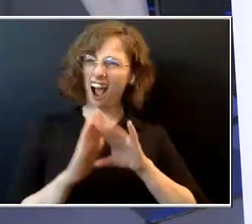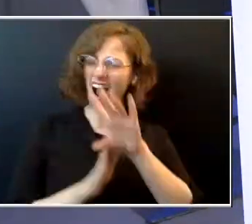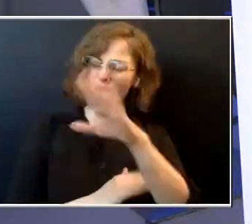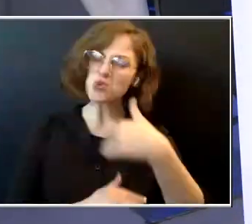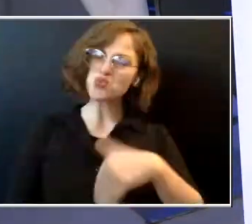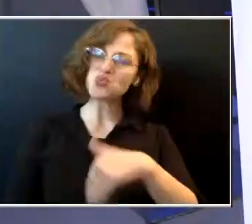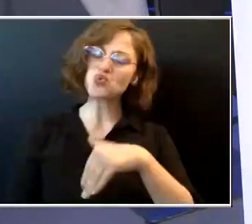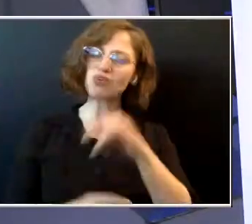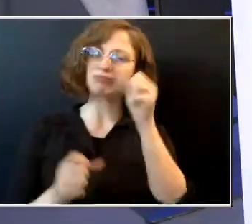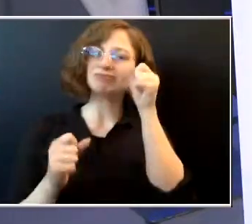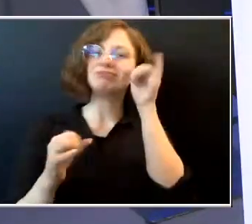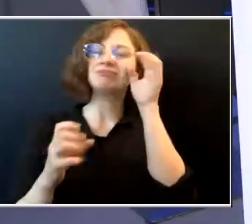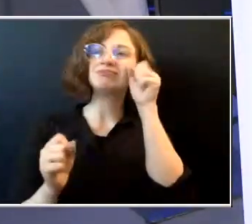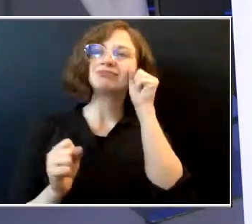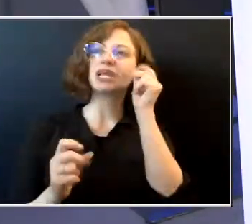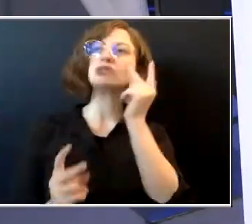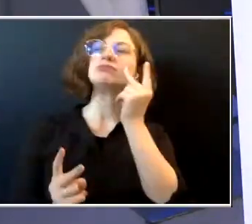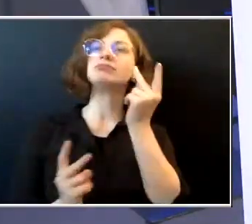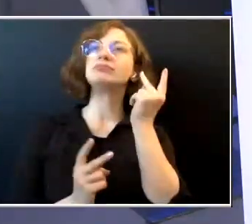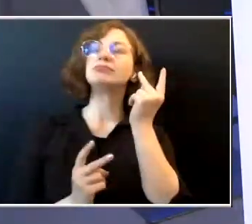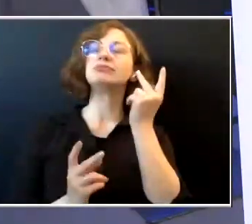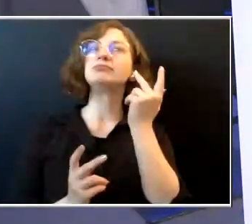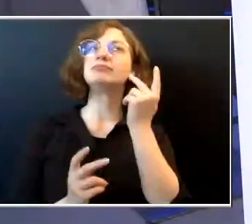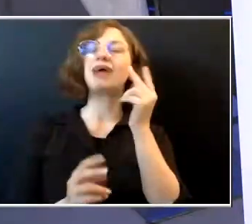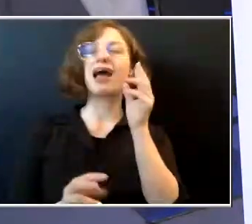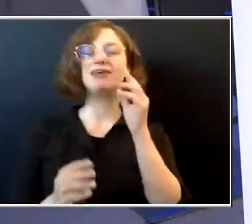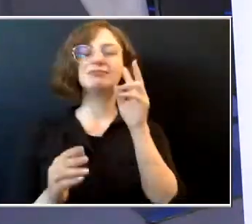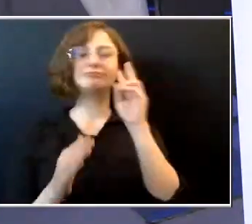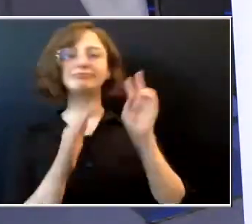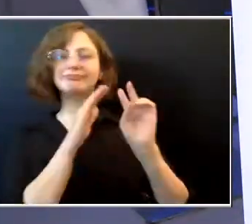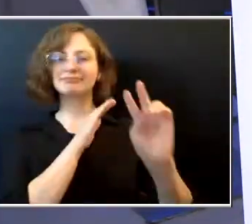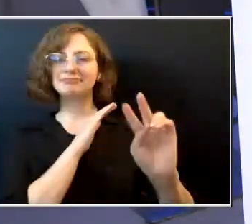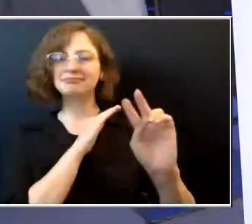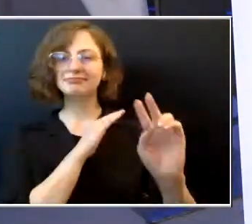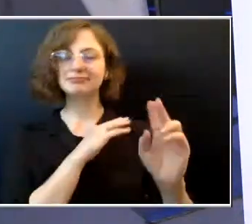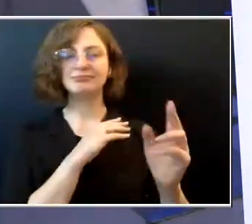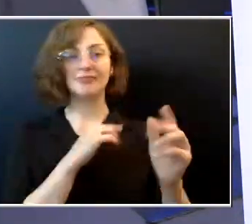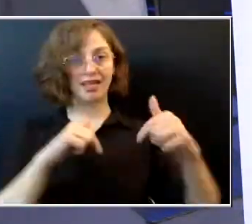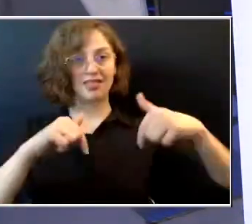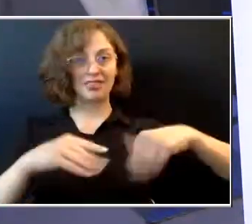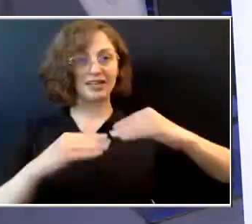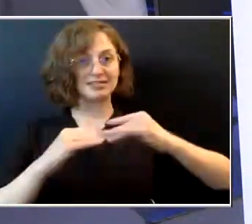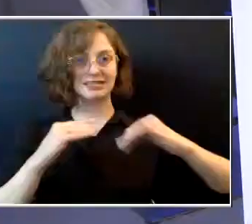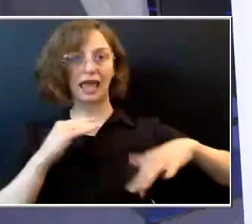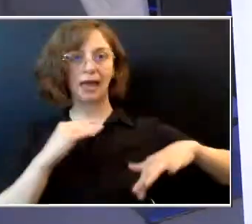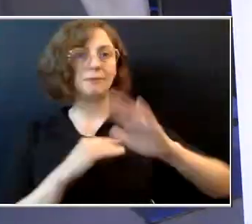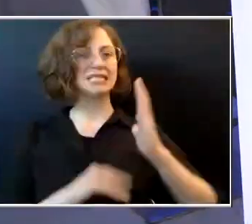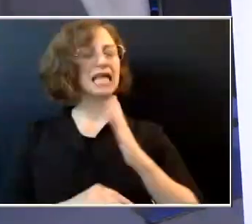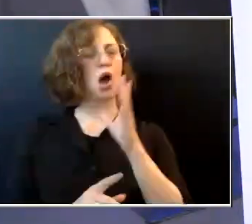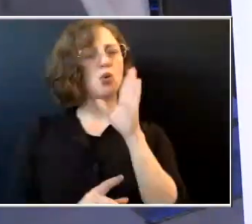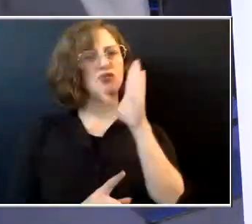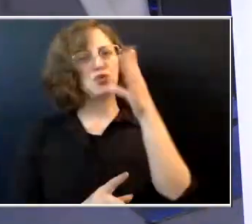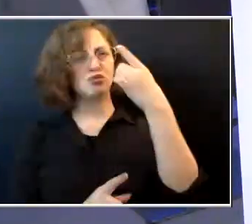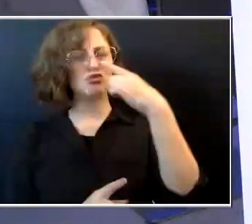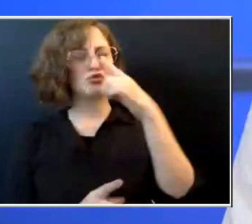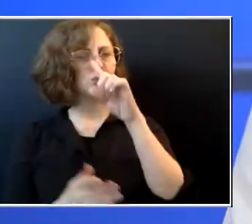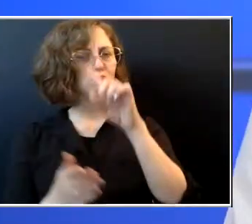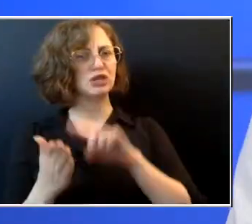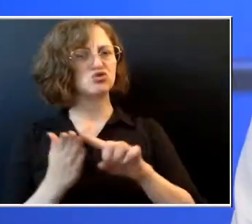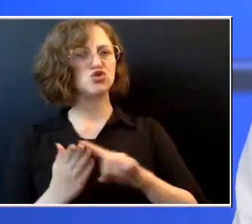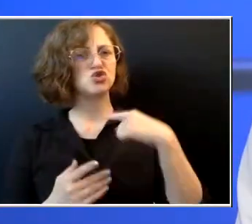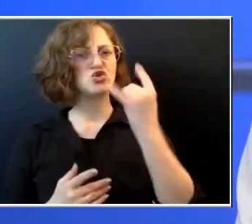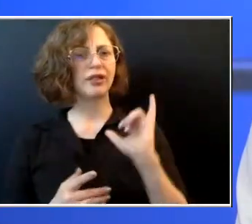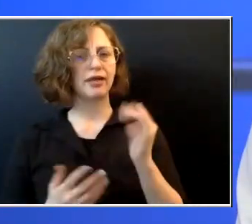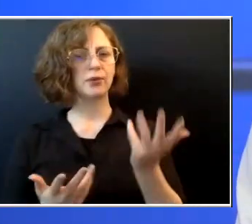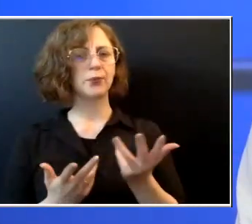us, what does the future of research hold here on this campus? Yeah. And what's it going to mean to our patients? Yeah, so you know, the community benefits